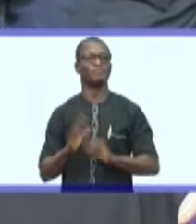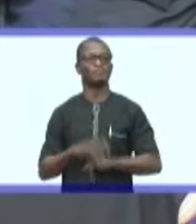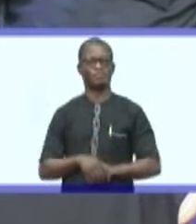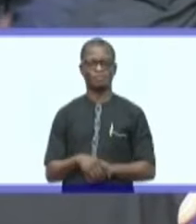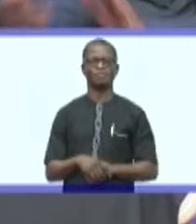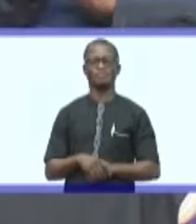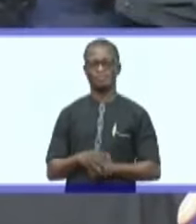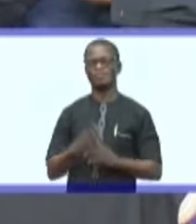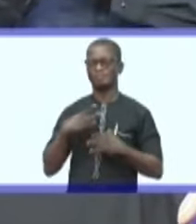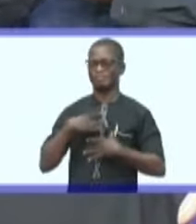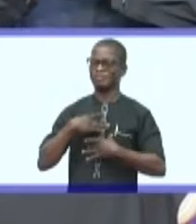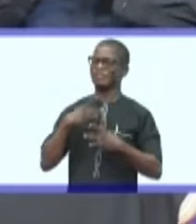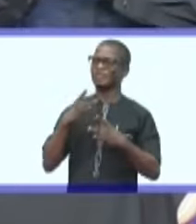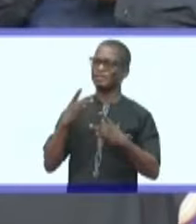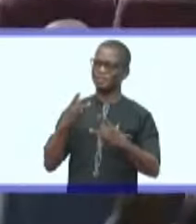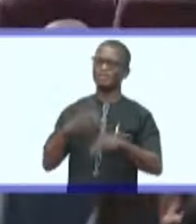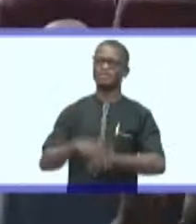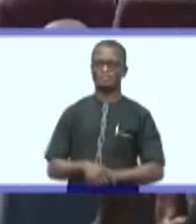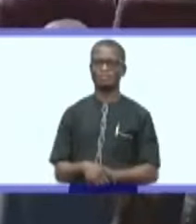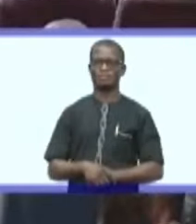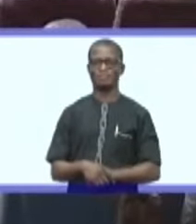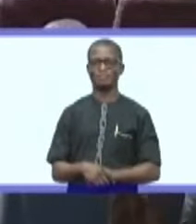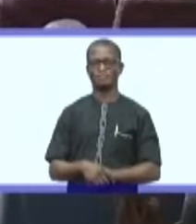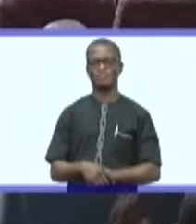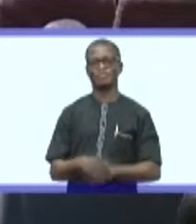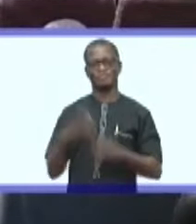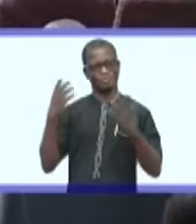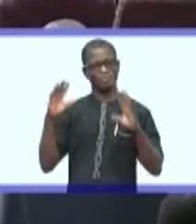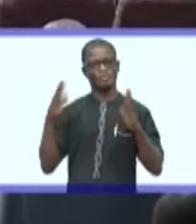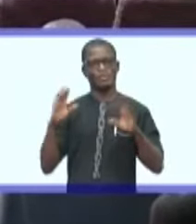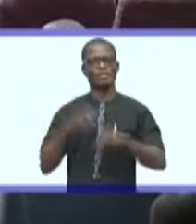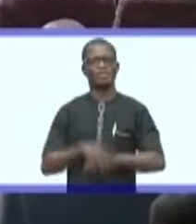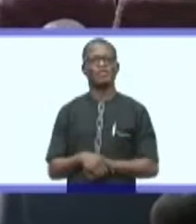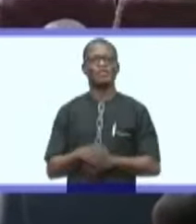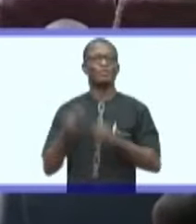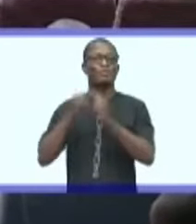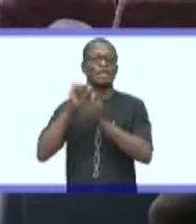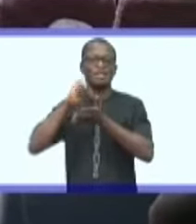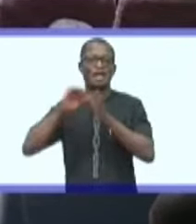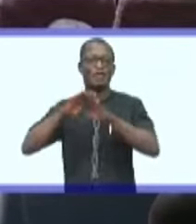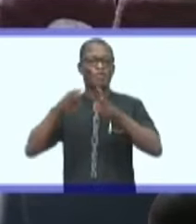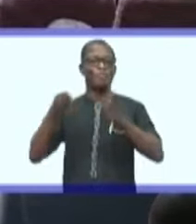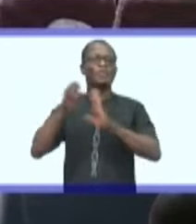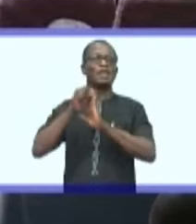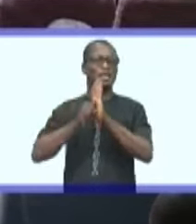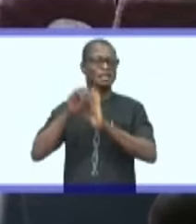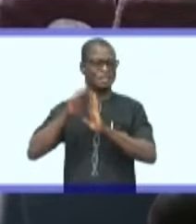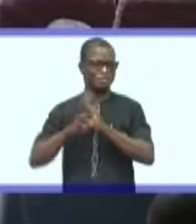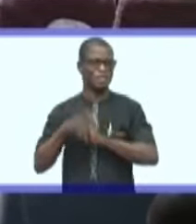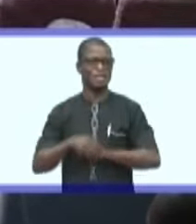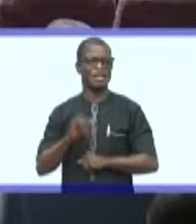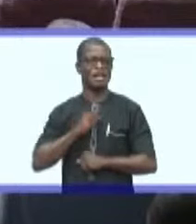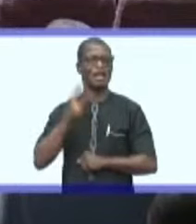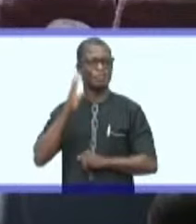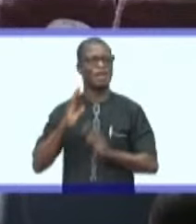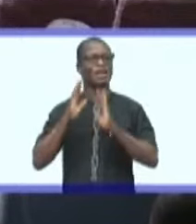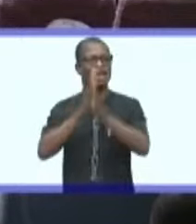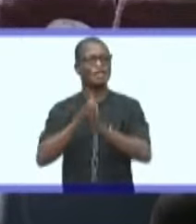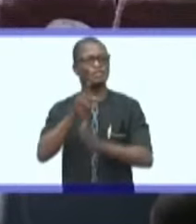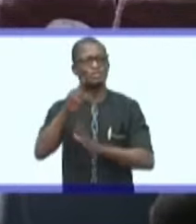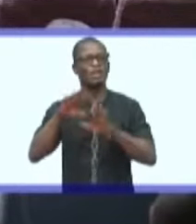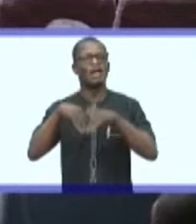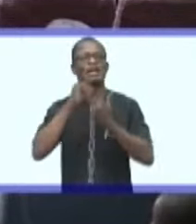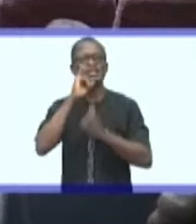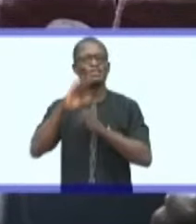Oh, interesting. You've won the stage with your opening statement, but I know that I was going to ask you, how is your